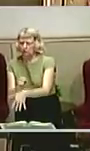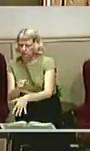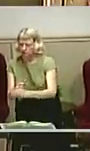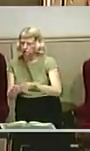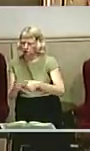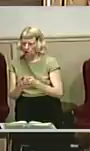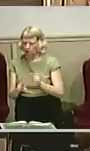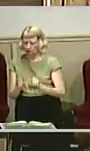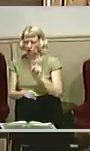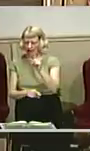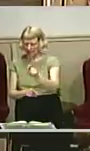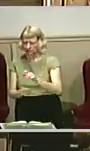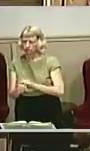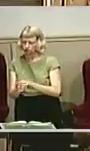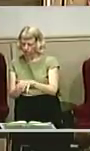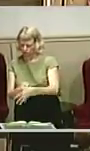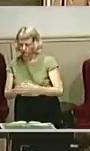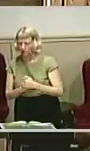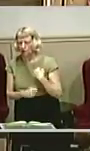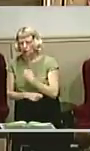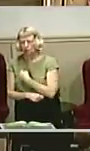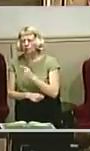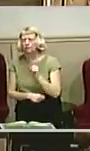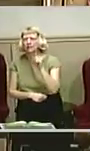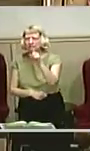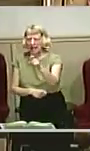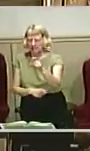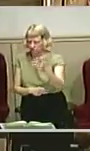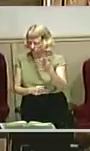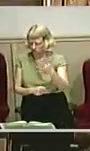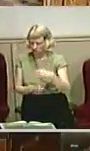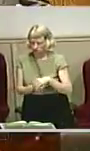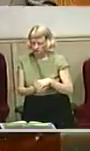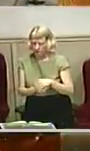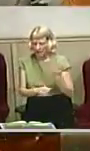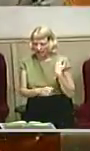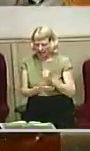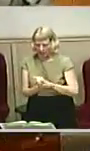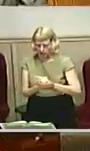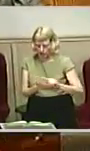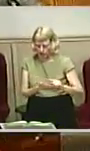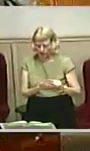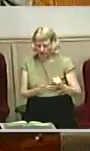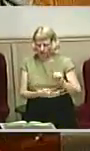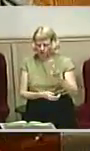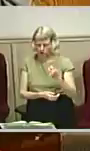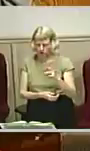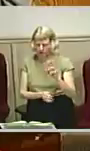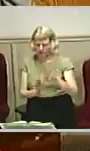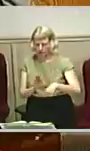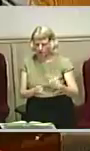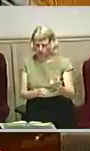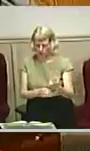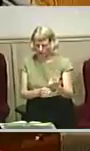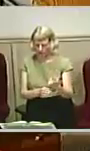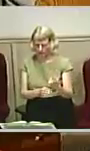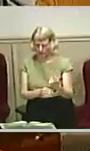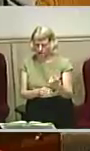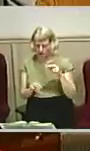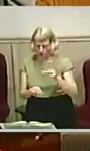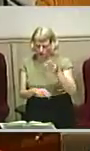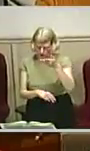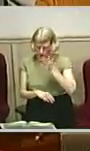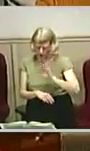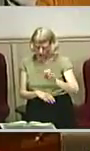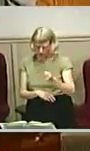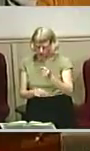men liberally, right? All we need to do is ask. And so last week we were looking at 1 Corinthians 1, and we were looking at